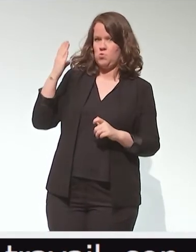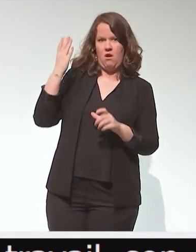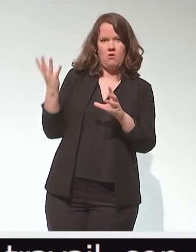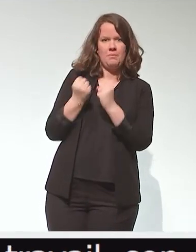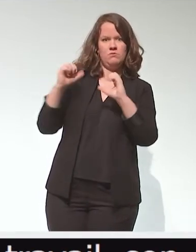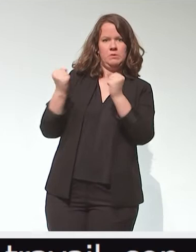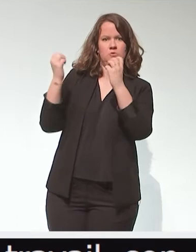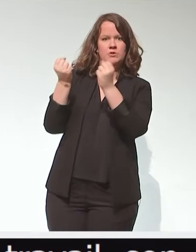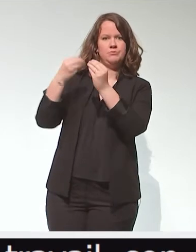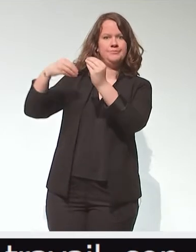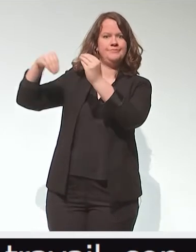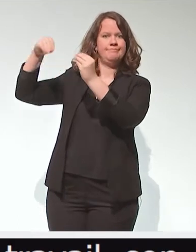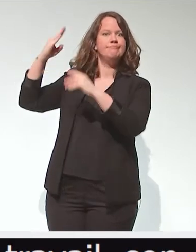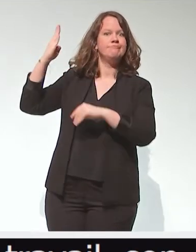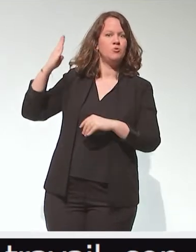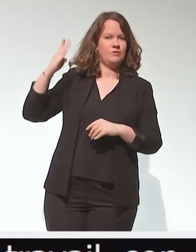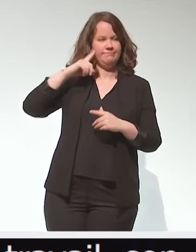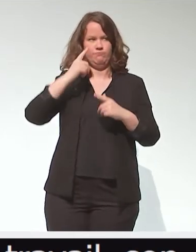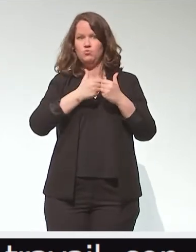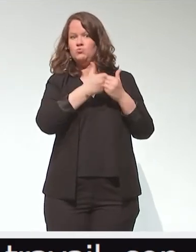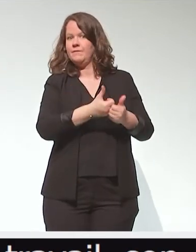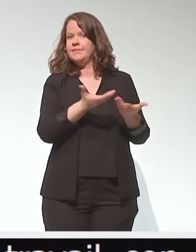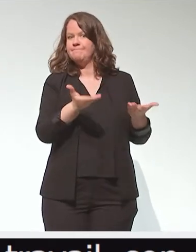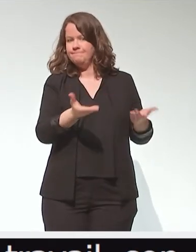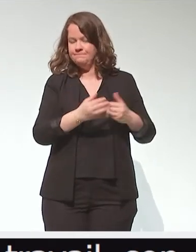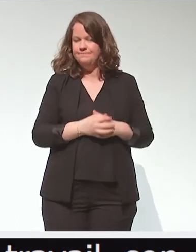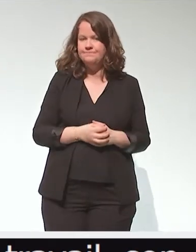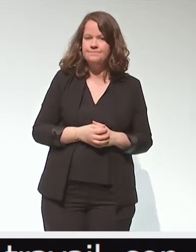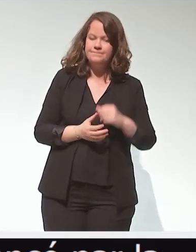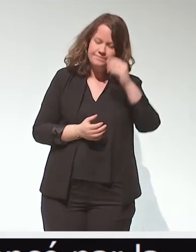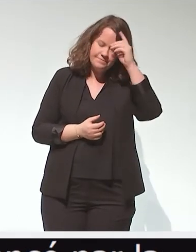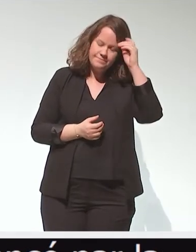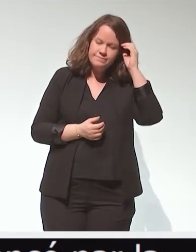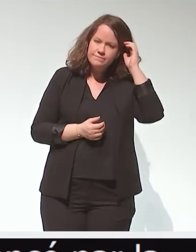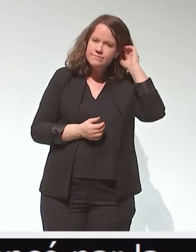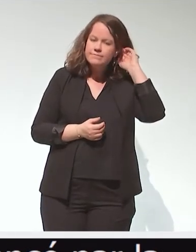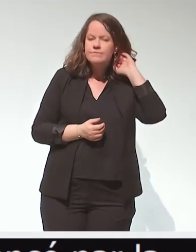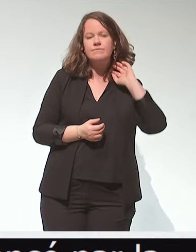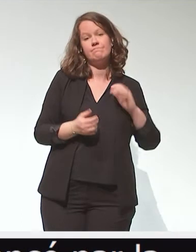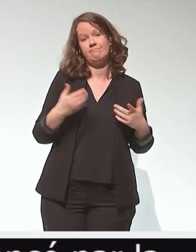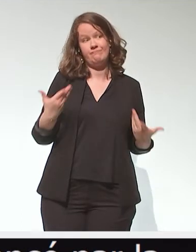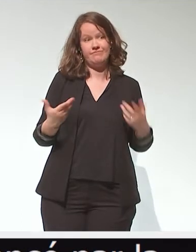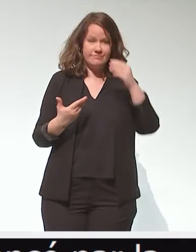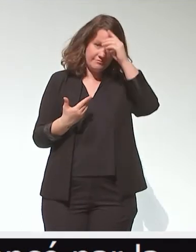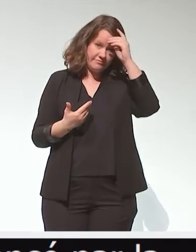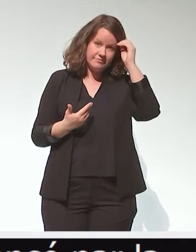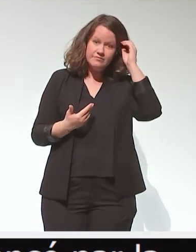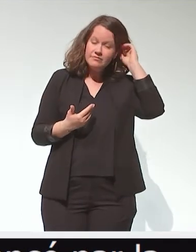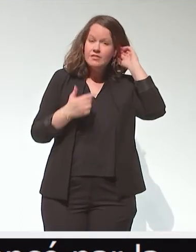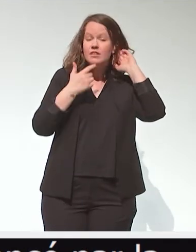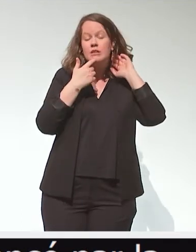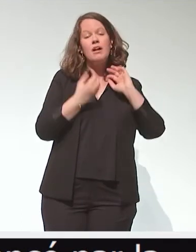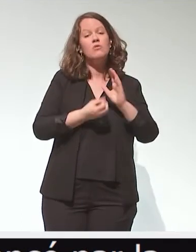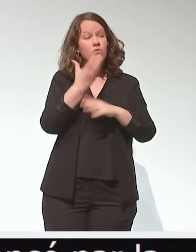forget about people with disabilities in those discussions, because it will definitely influence also them